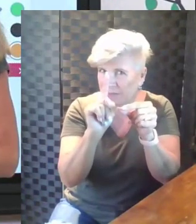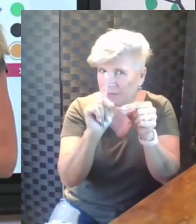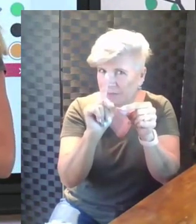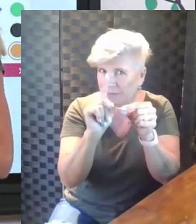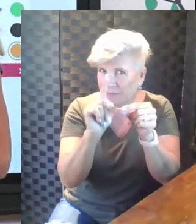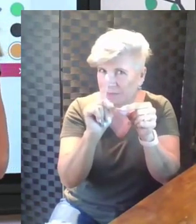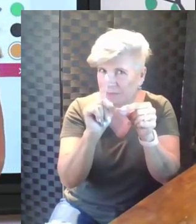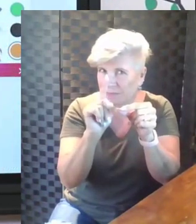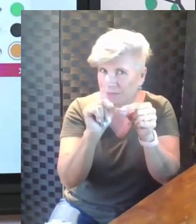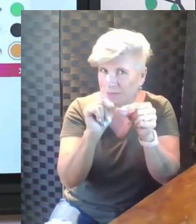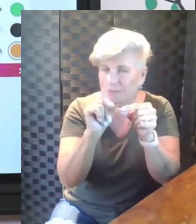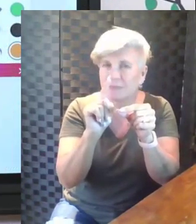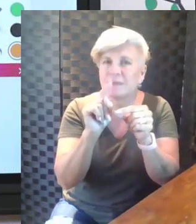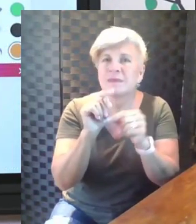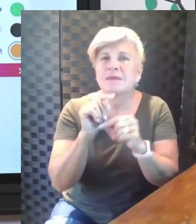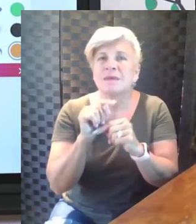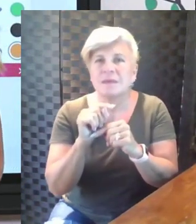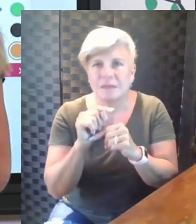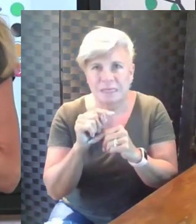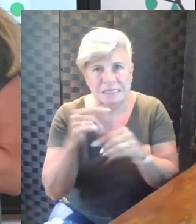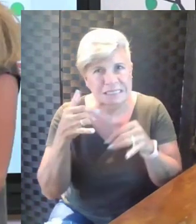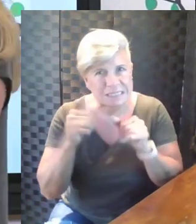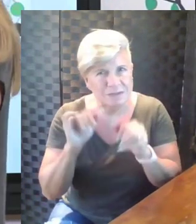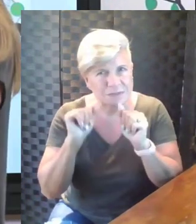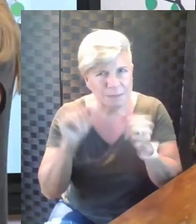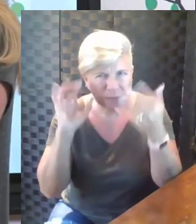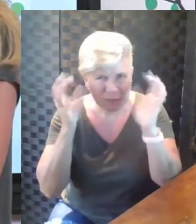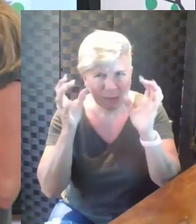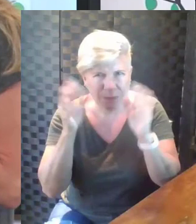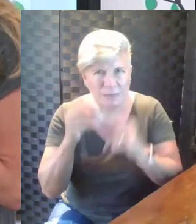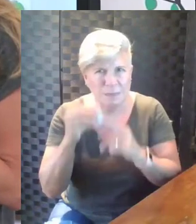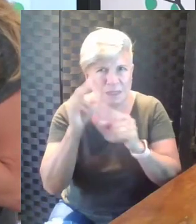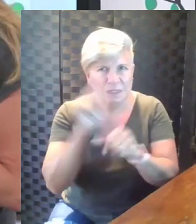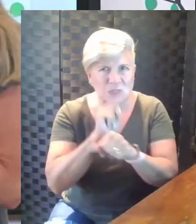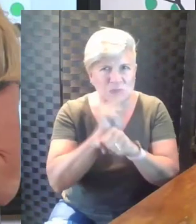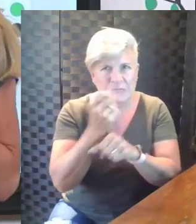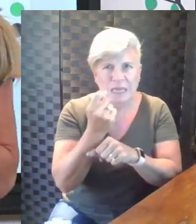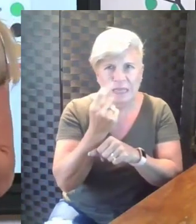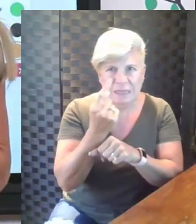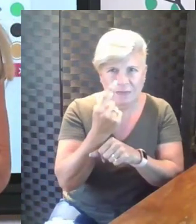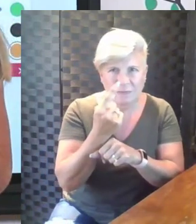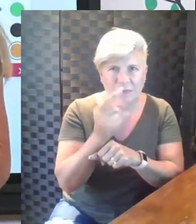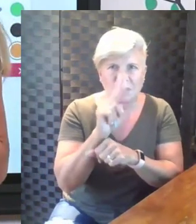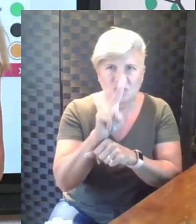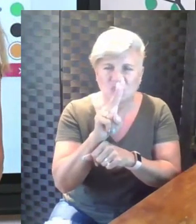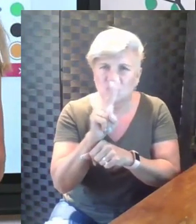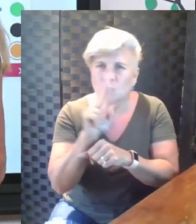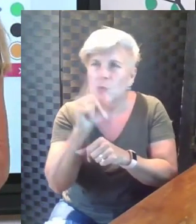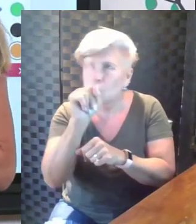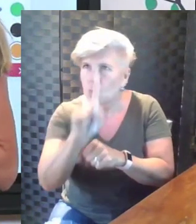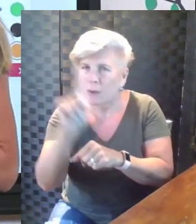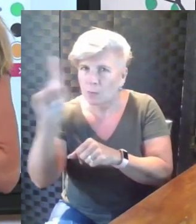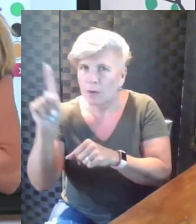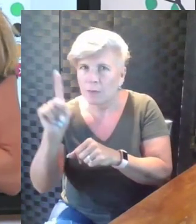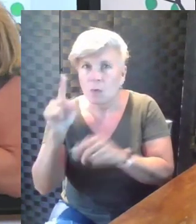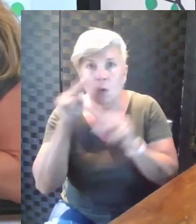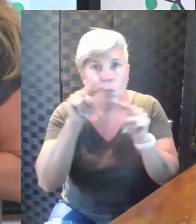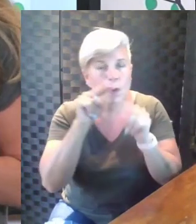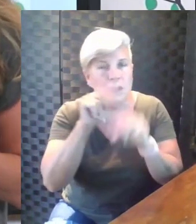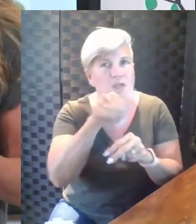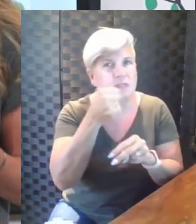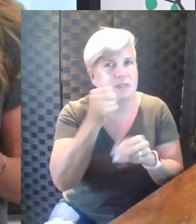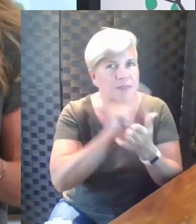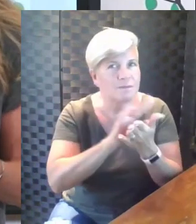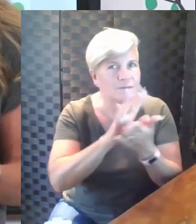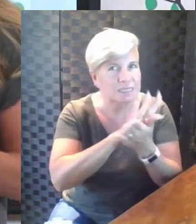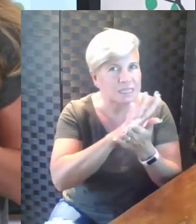behind. Okay? Now, that still can be a little confusing, especially using the number 11 because it's 2 ones. But we're going to watch another video in just a